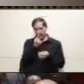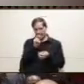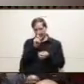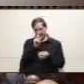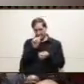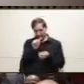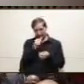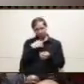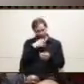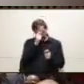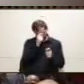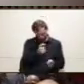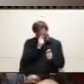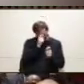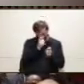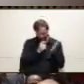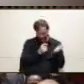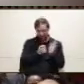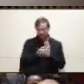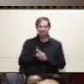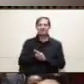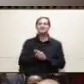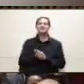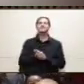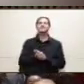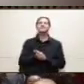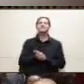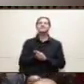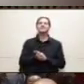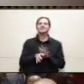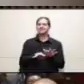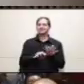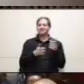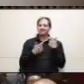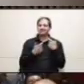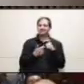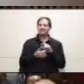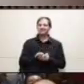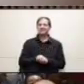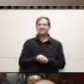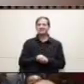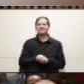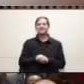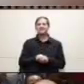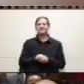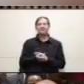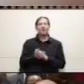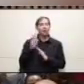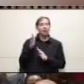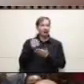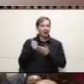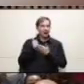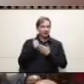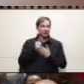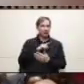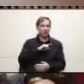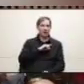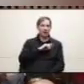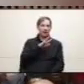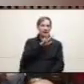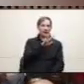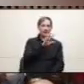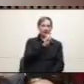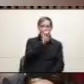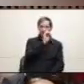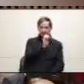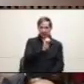they are going to help us because 90% of the people who own, so we